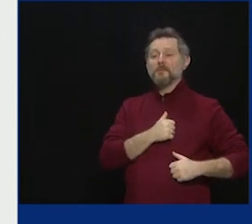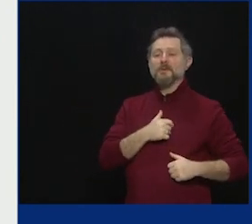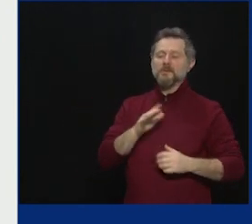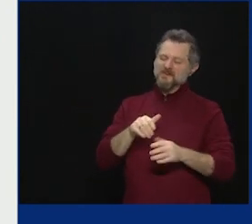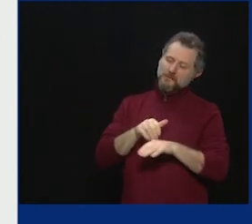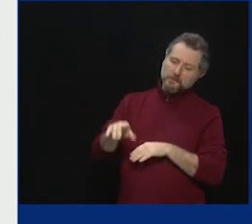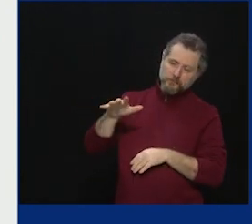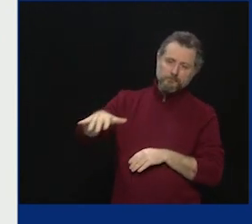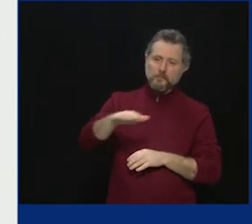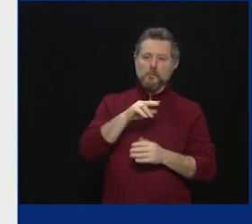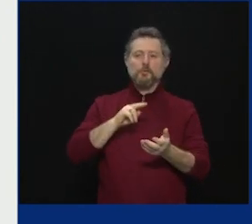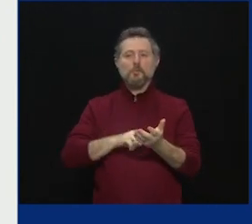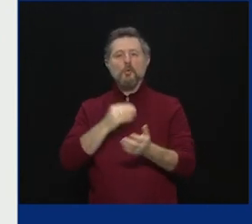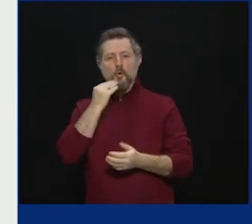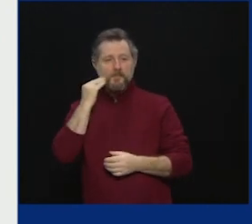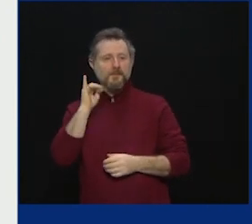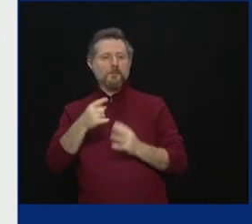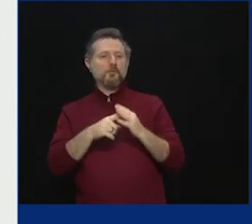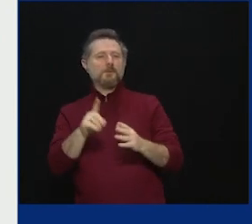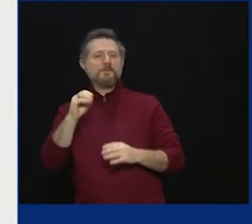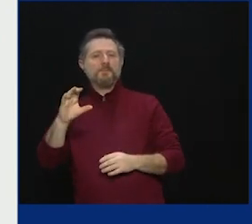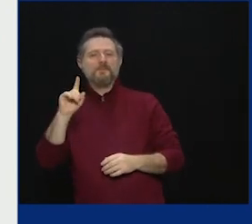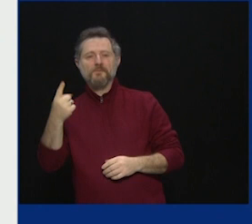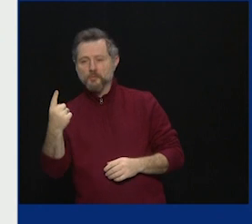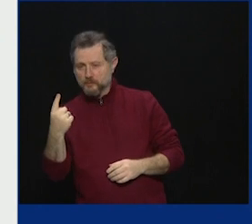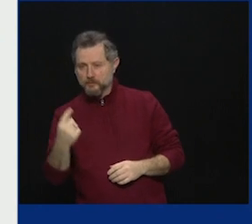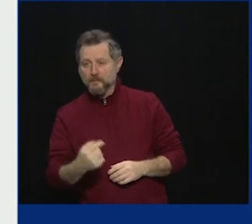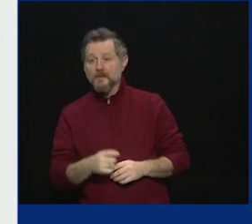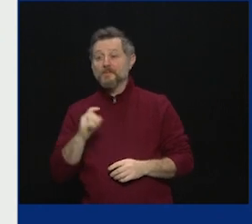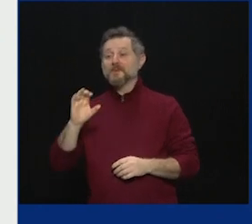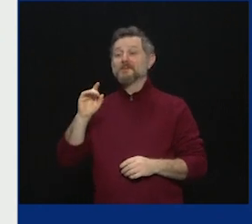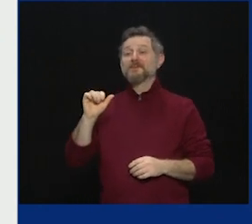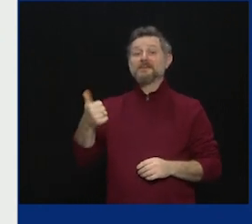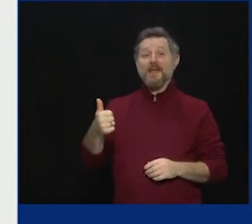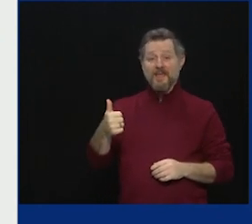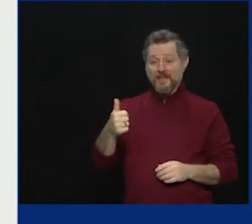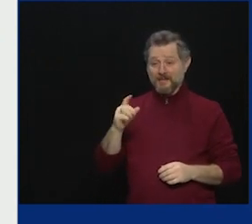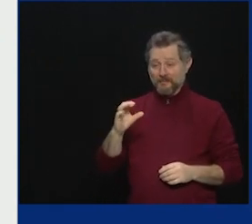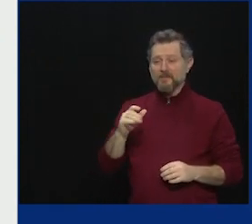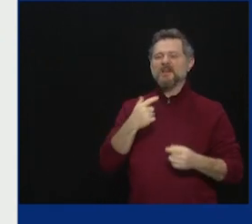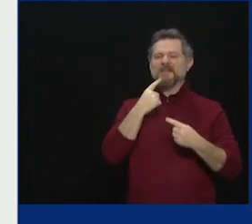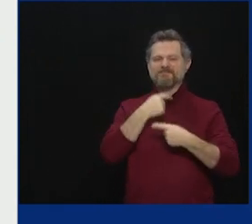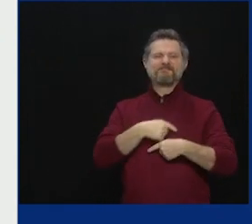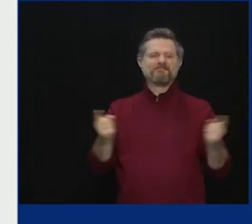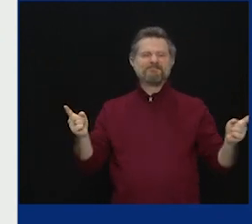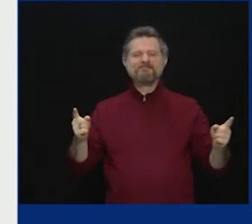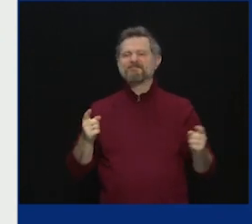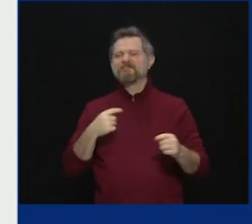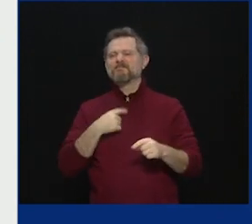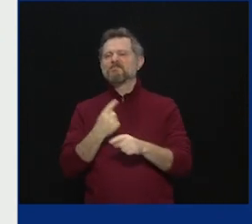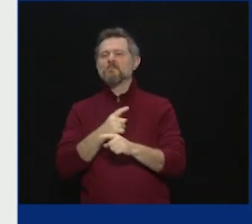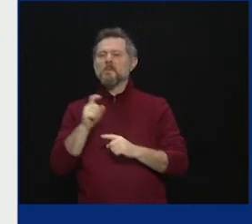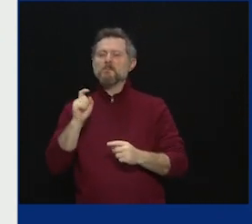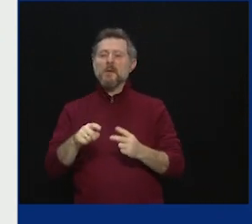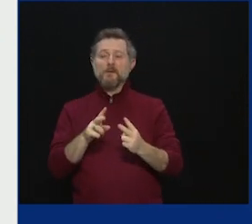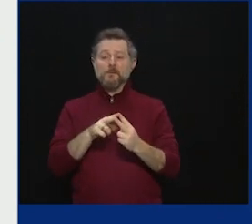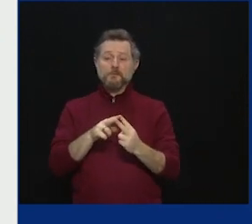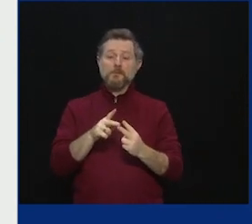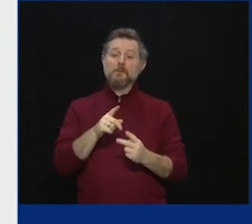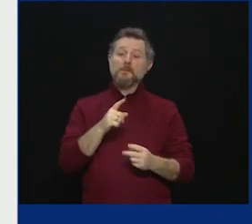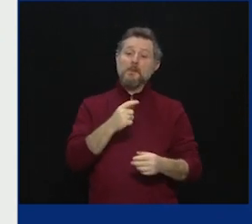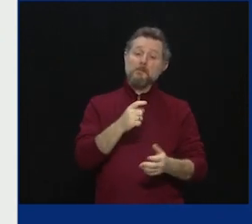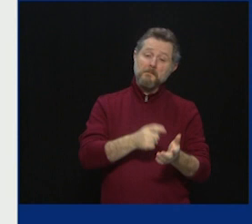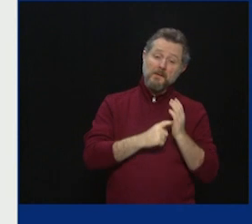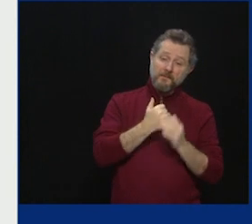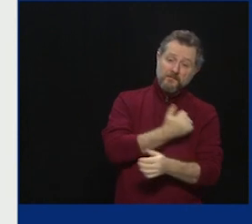again, the stress there. And on December 10th, we implemented our option for businesses to either have a vaccine mandate or